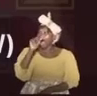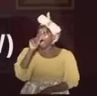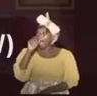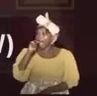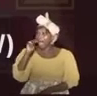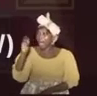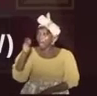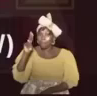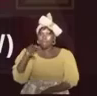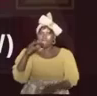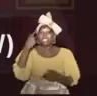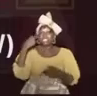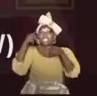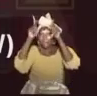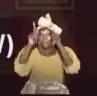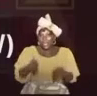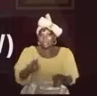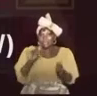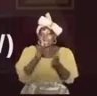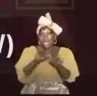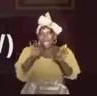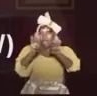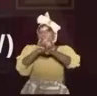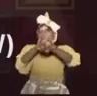as I return back, I will give to you.